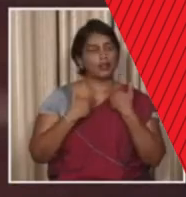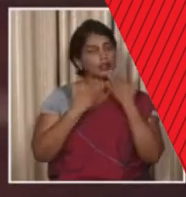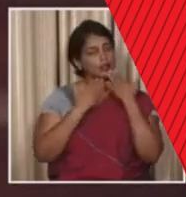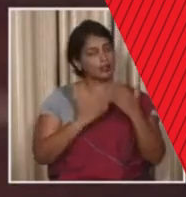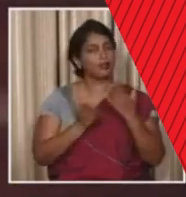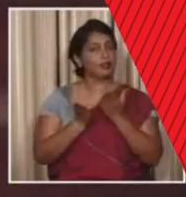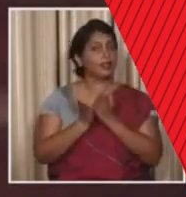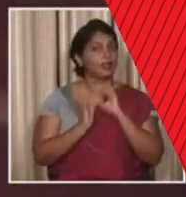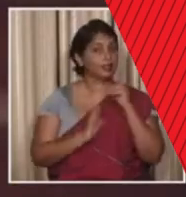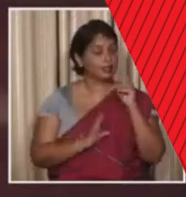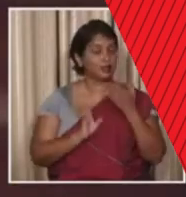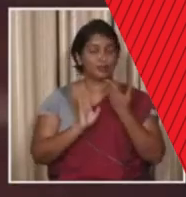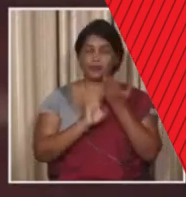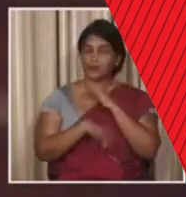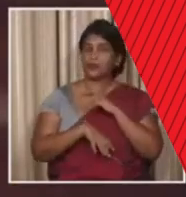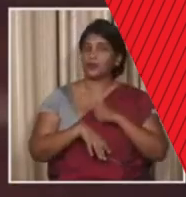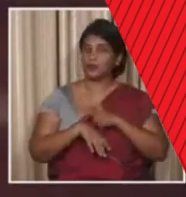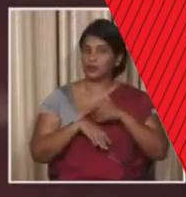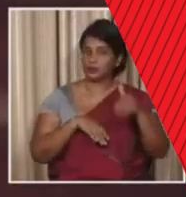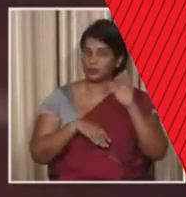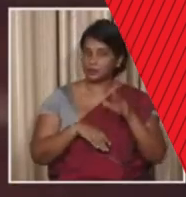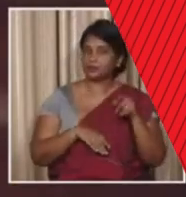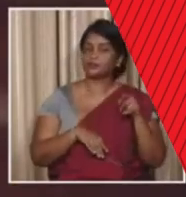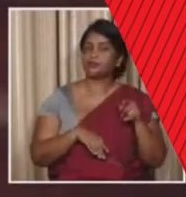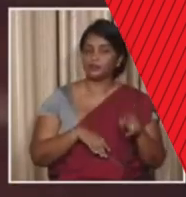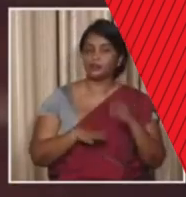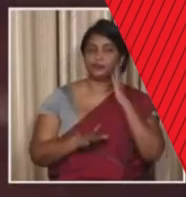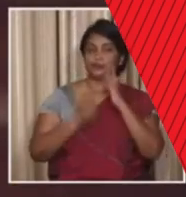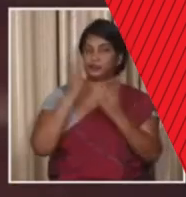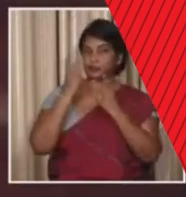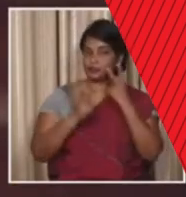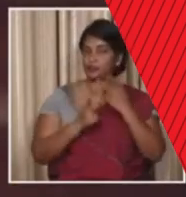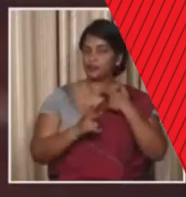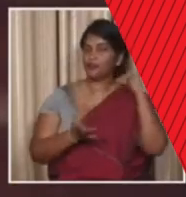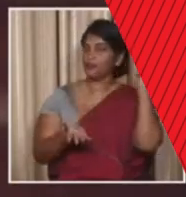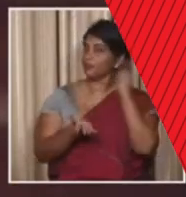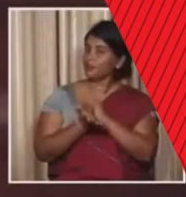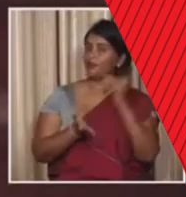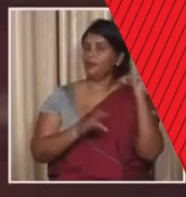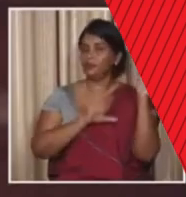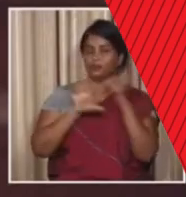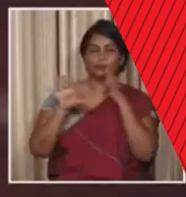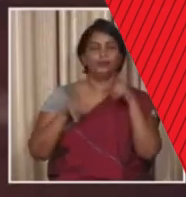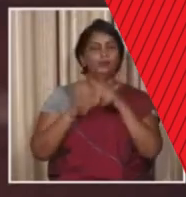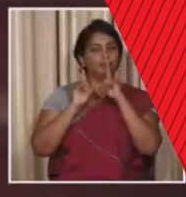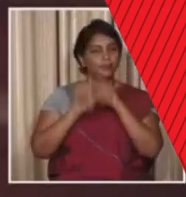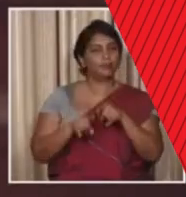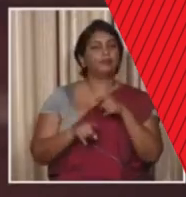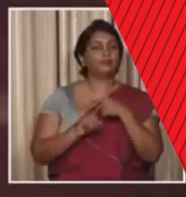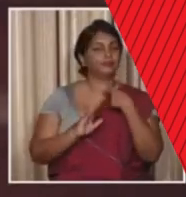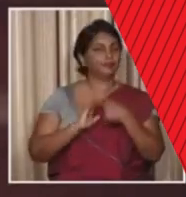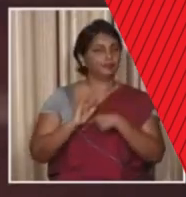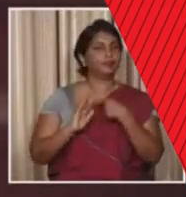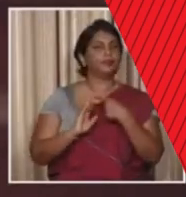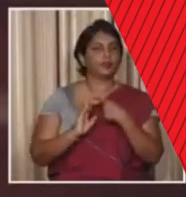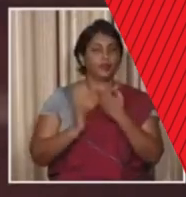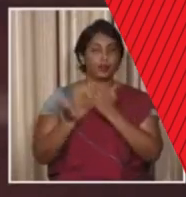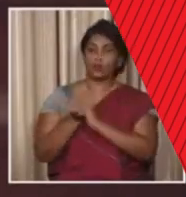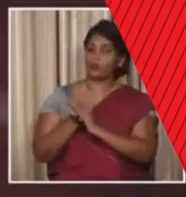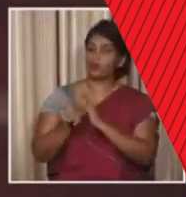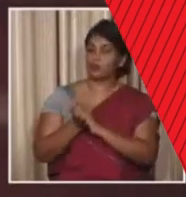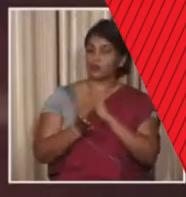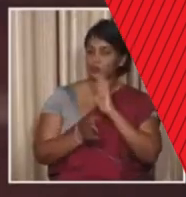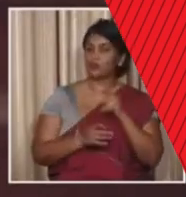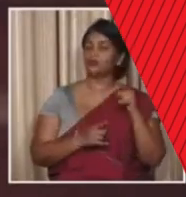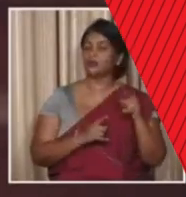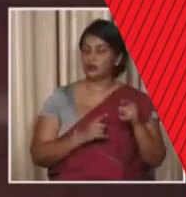with giving us the maximum amount of tourists. And when I was speaking on that, I went on to elaborate the